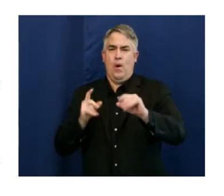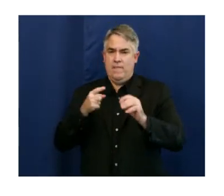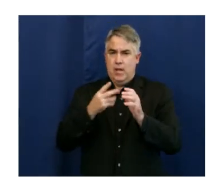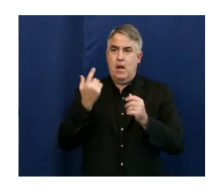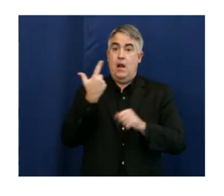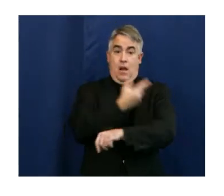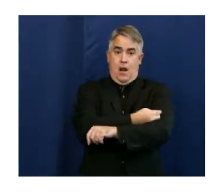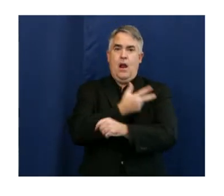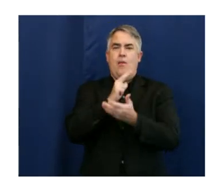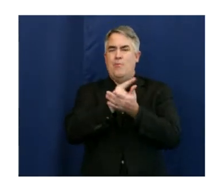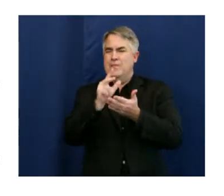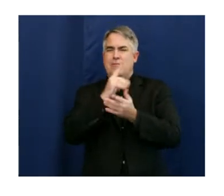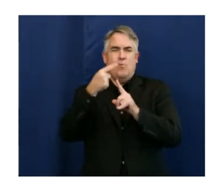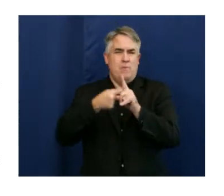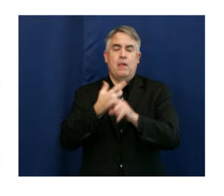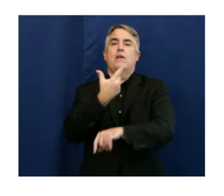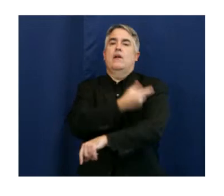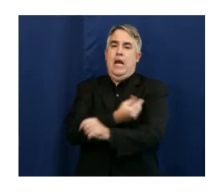do